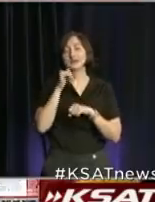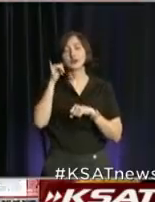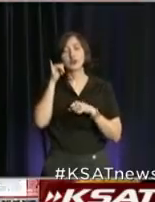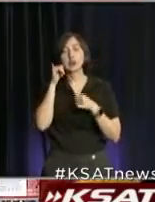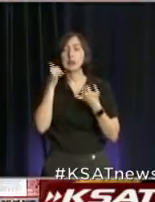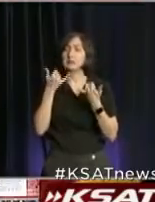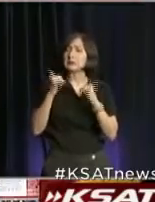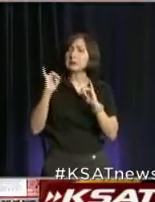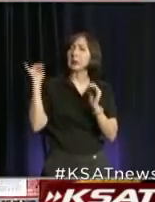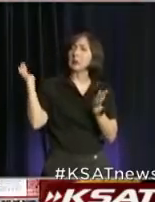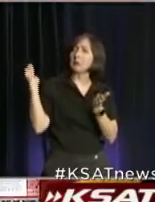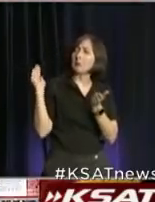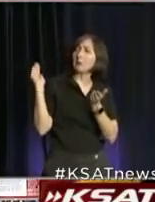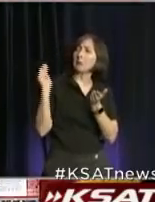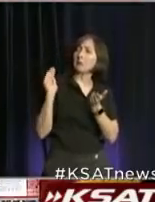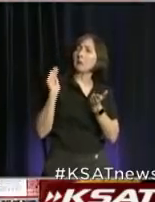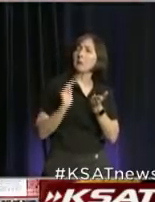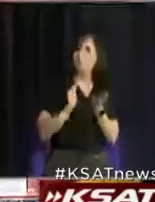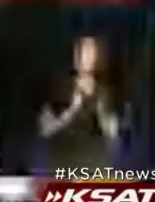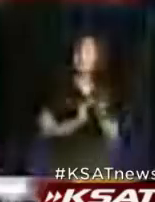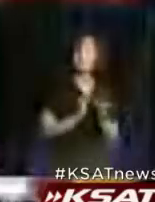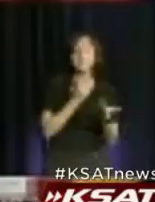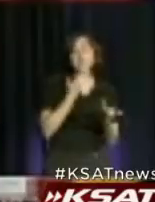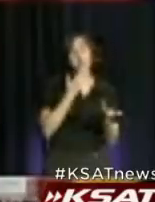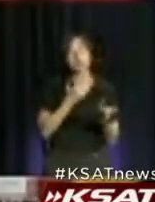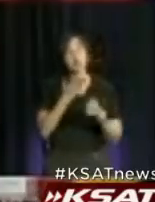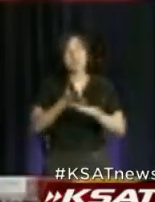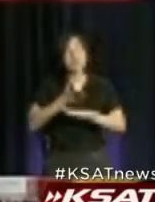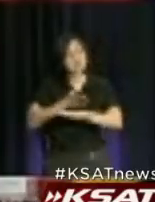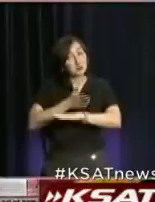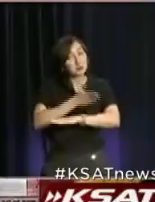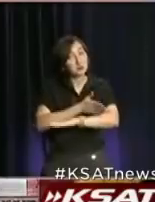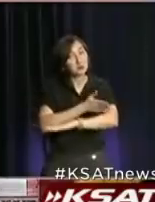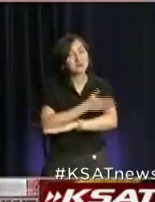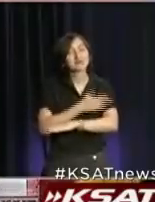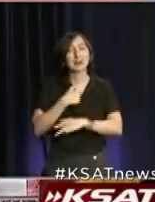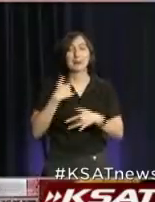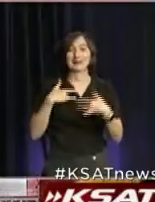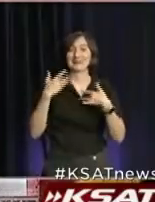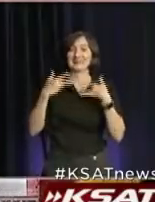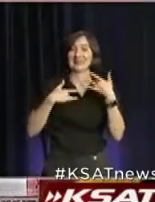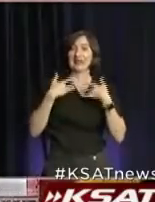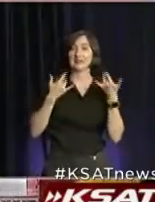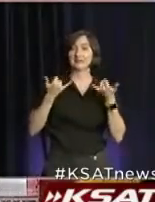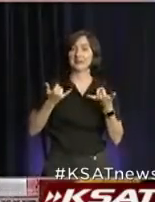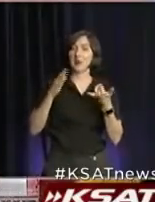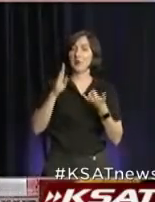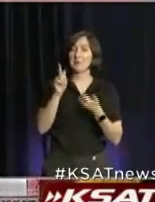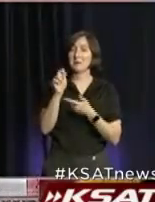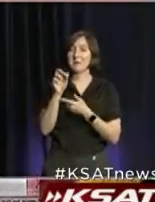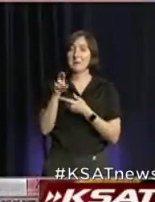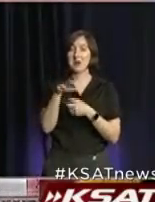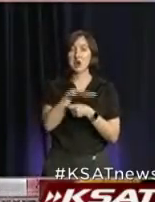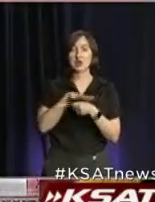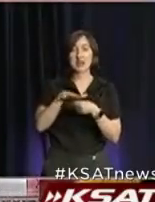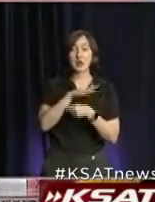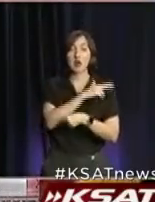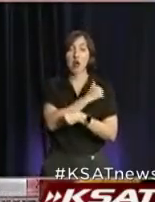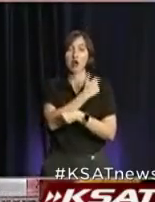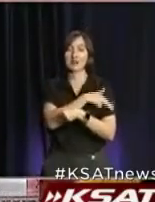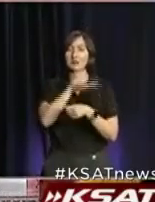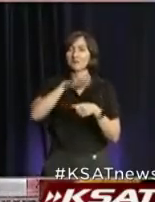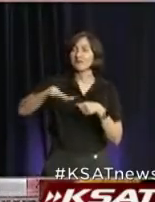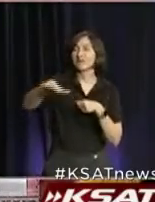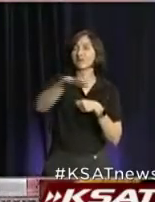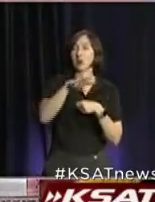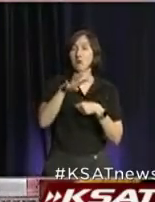of it, and I'm just very, very excited about it. Through our Bexar County Hospital District, we've now vaccinated some